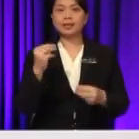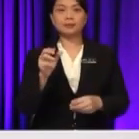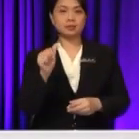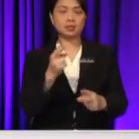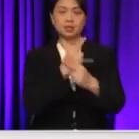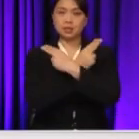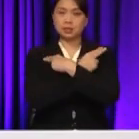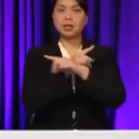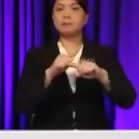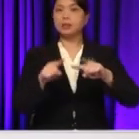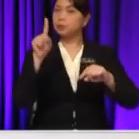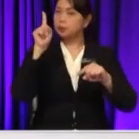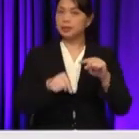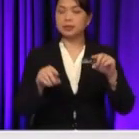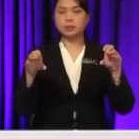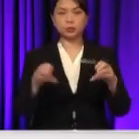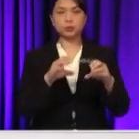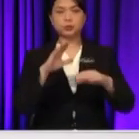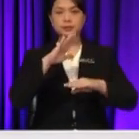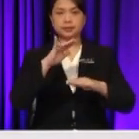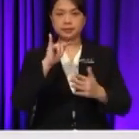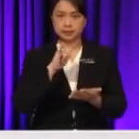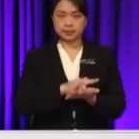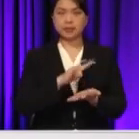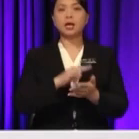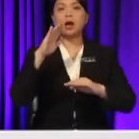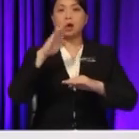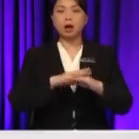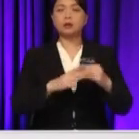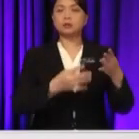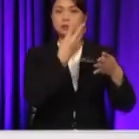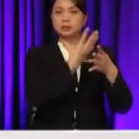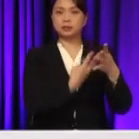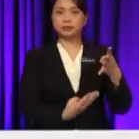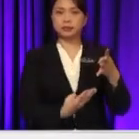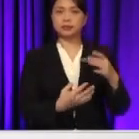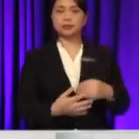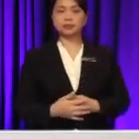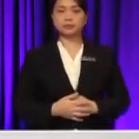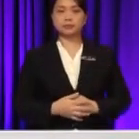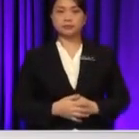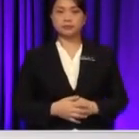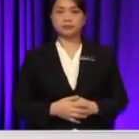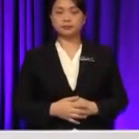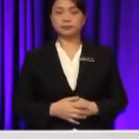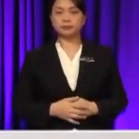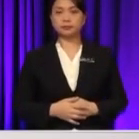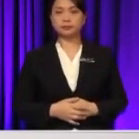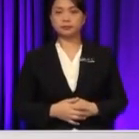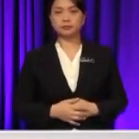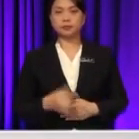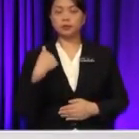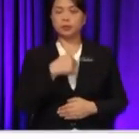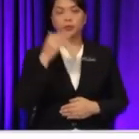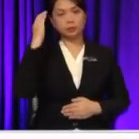do that on a screen. Okay, so here the writer is comparing face-to-face conversation with a screen. So we know